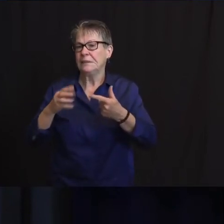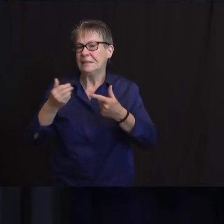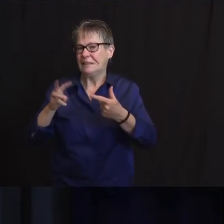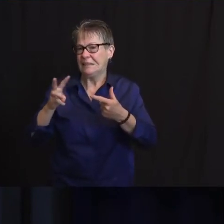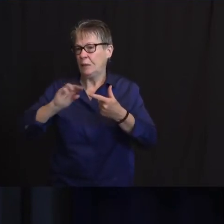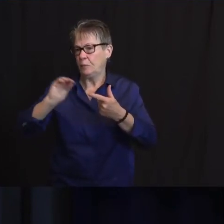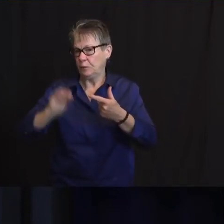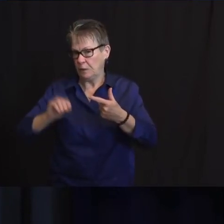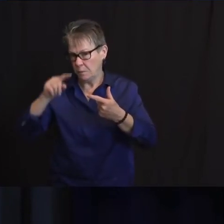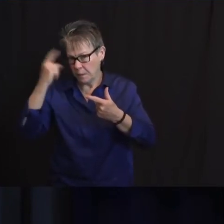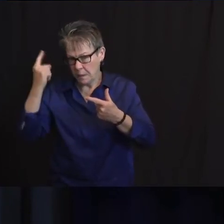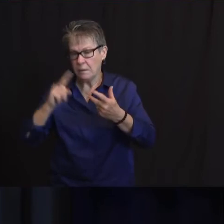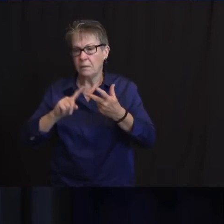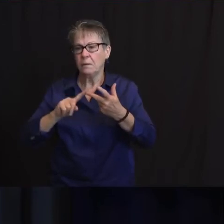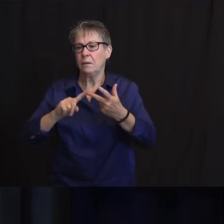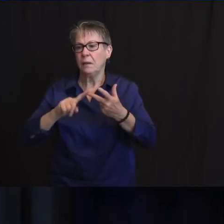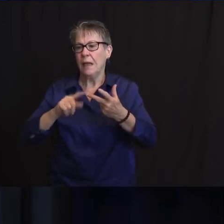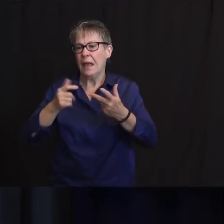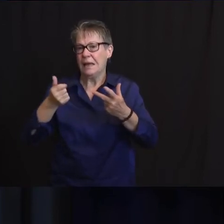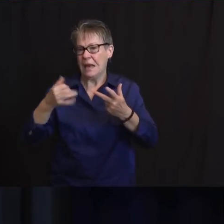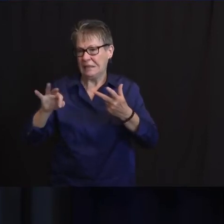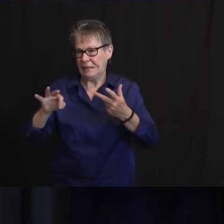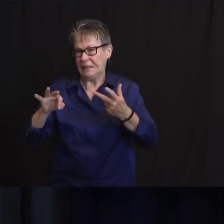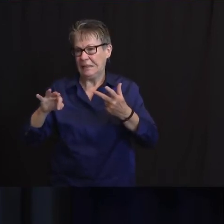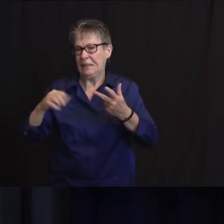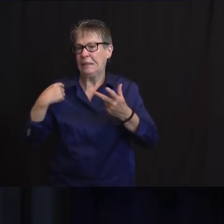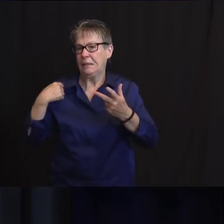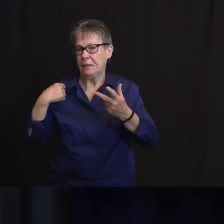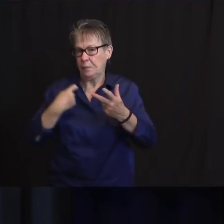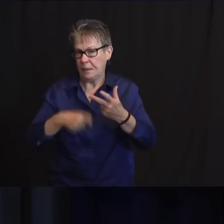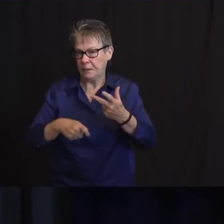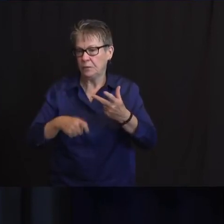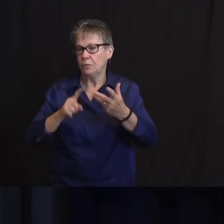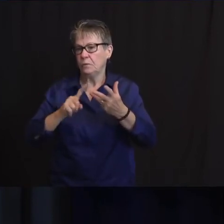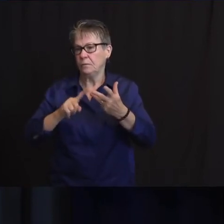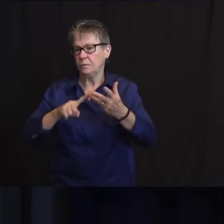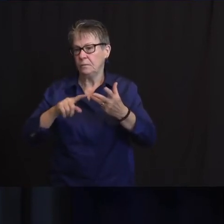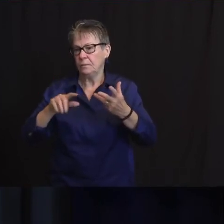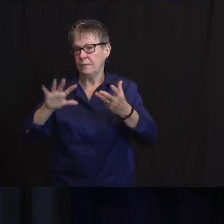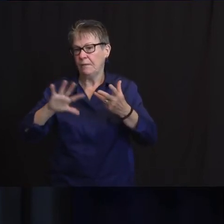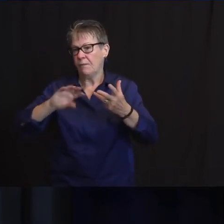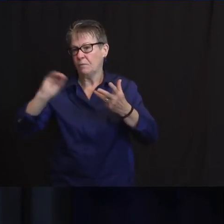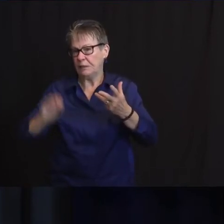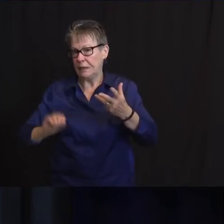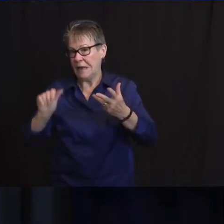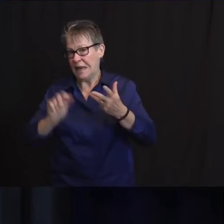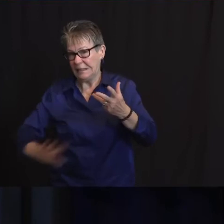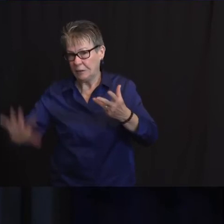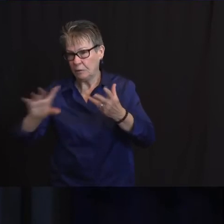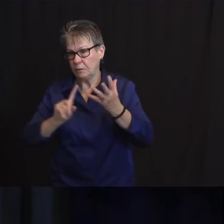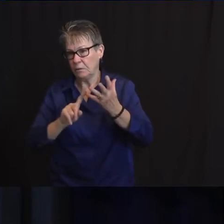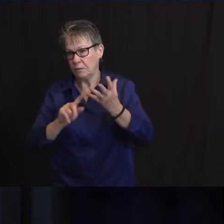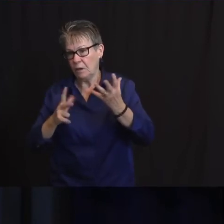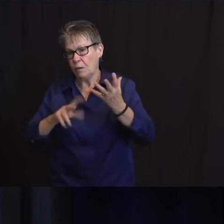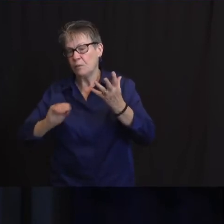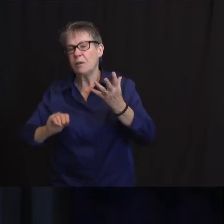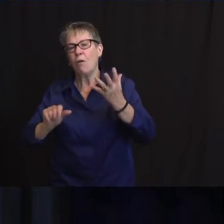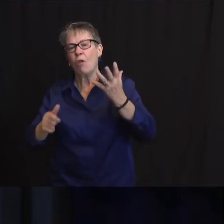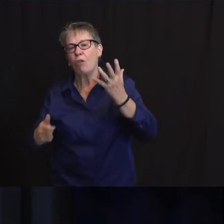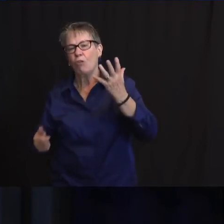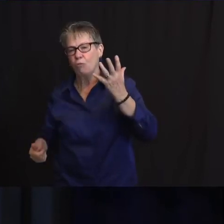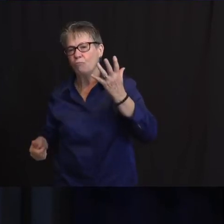16.8% black, 19.2% Hispanic, 5.1% Asian, and 3.5% other. At the